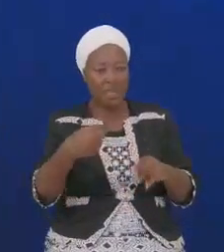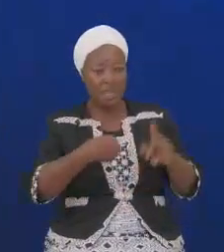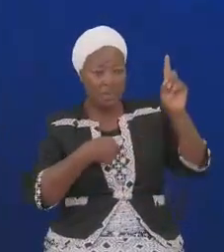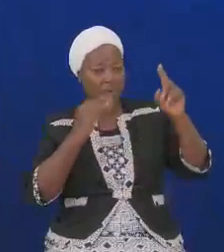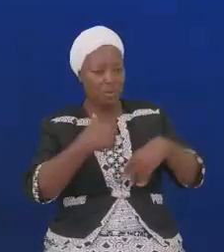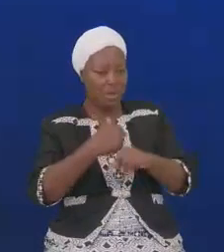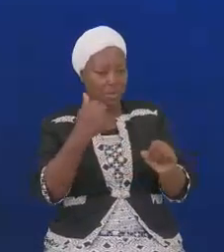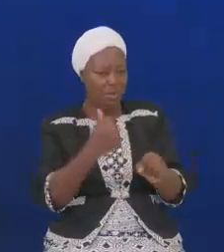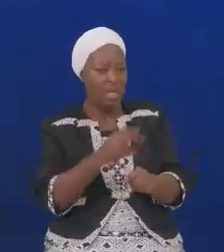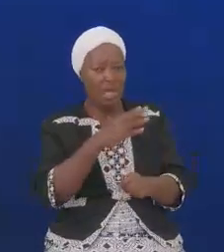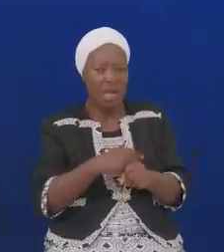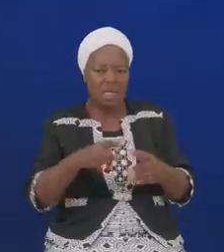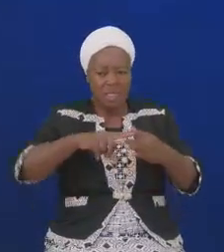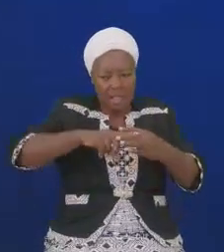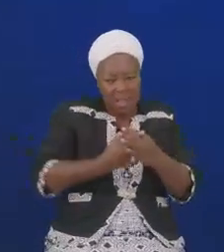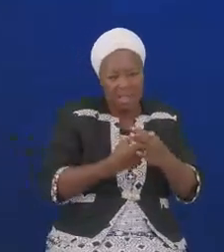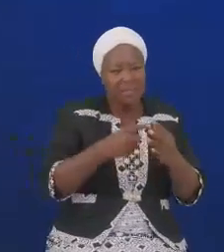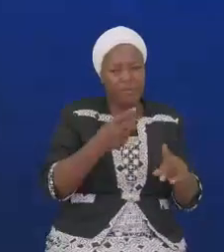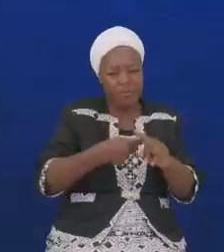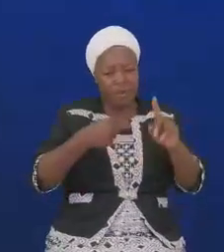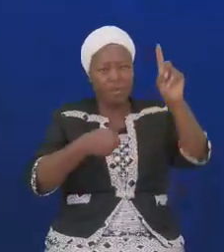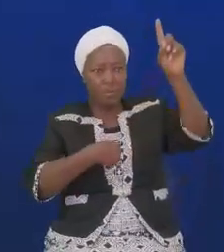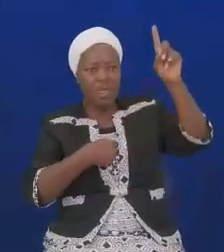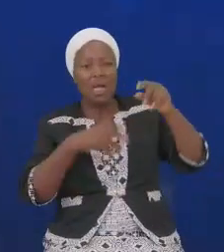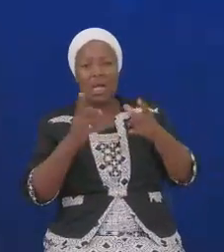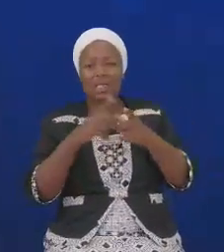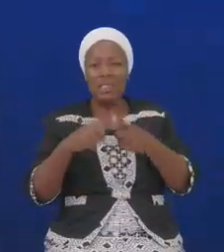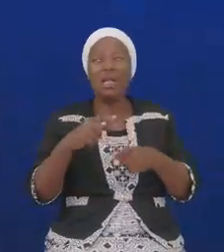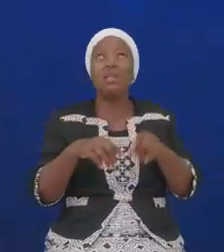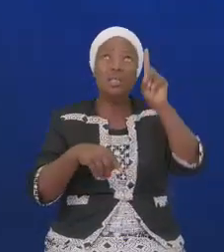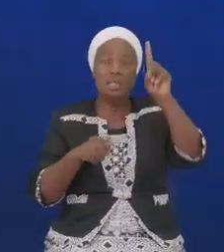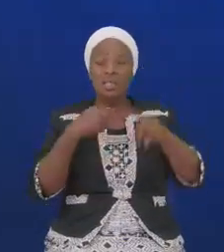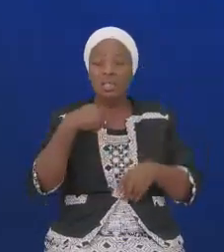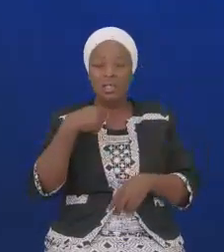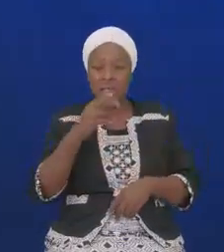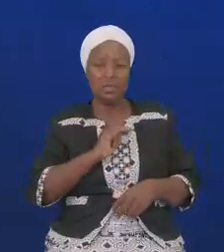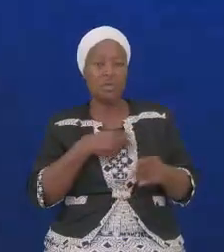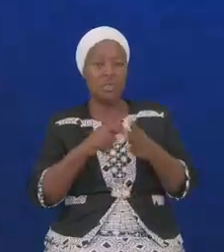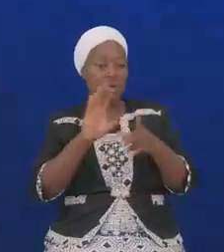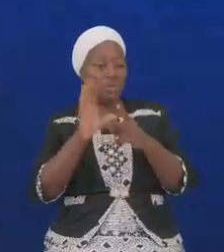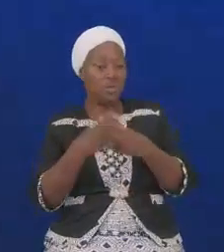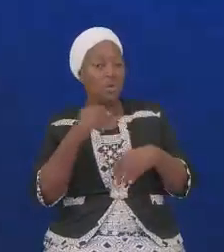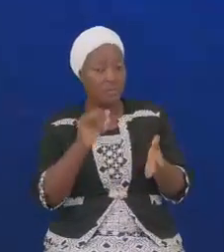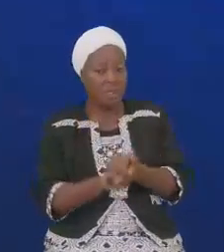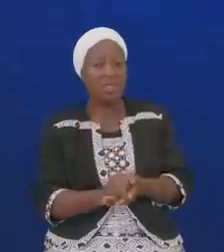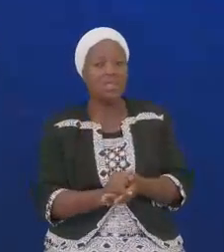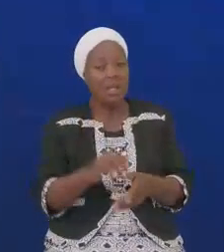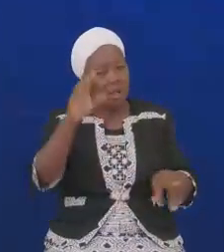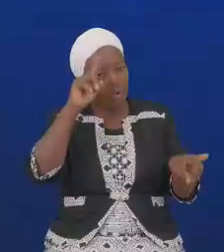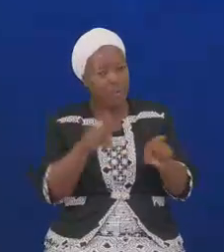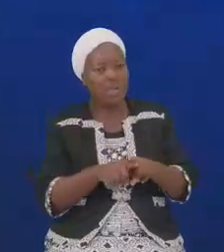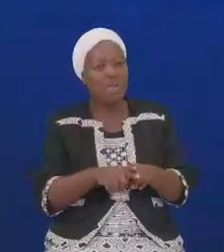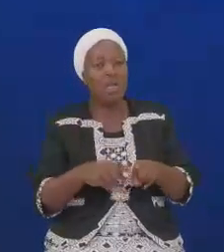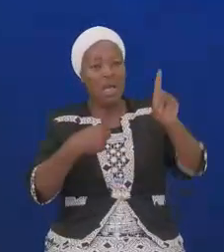I will make. It originates from him. And he tells us the condition of that covenant. I will